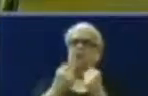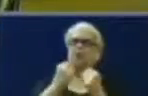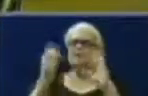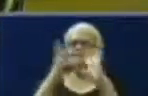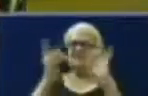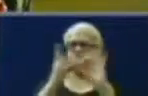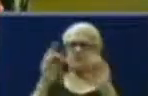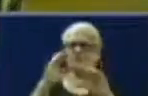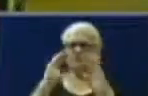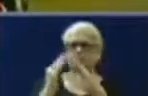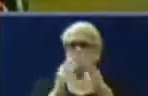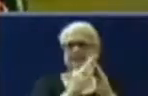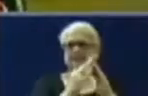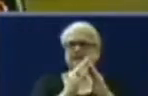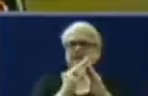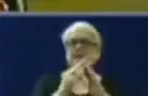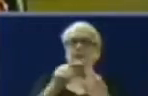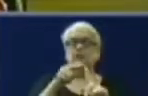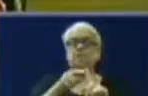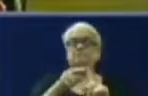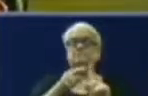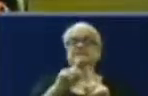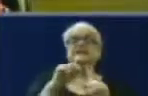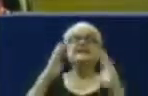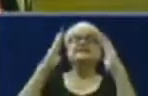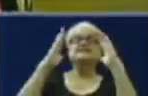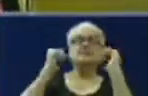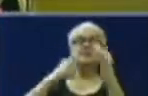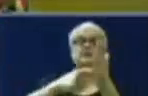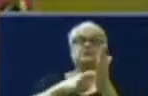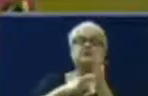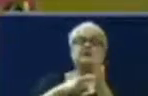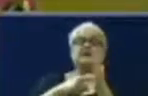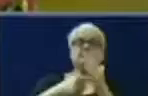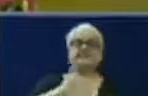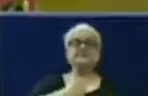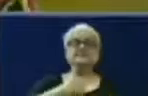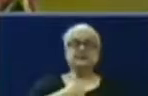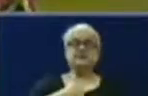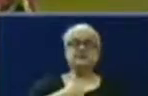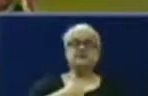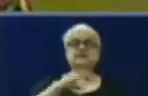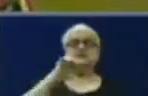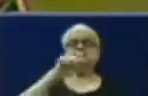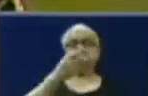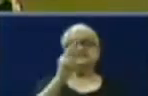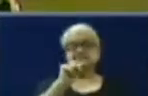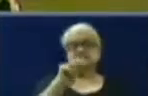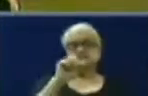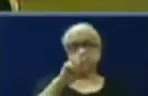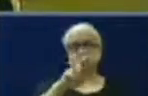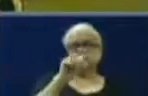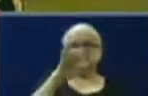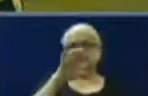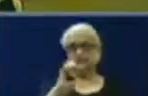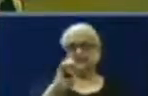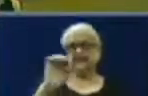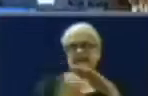community. It told everybody what he expected and what he demanded of himself. Stephen R. Tyree Elementary.